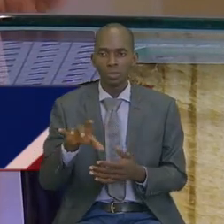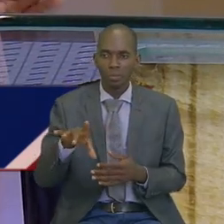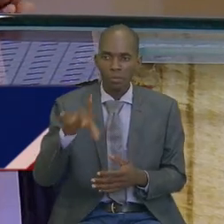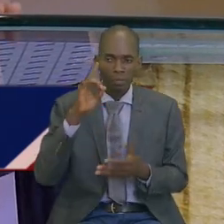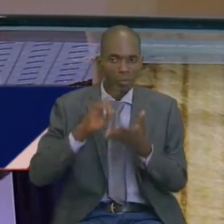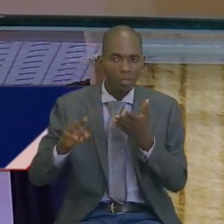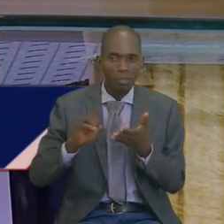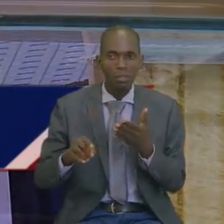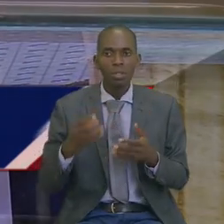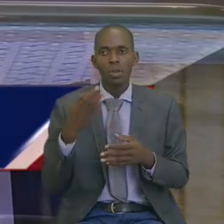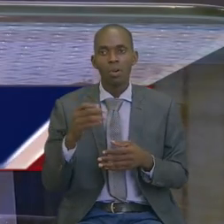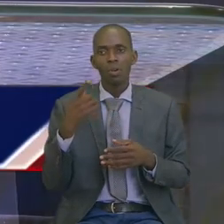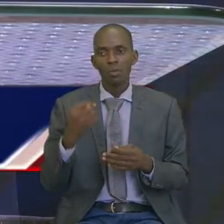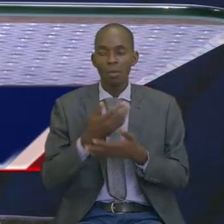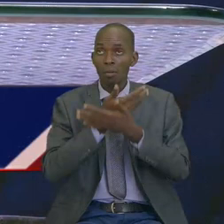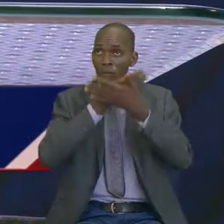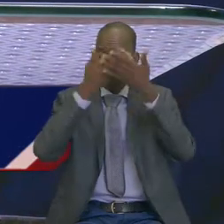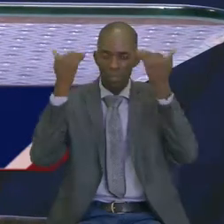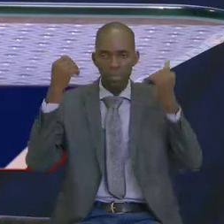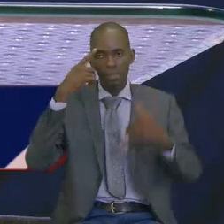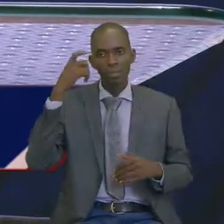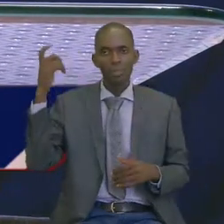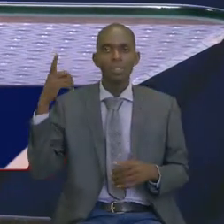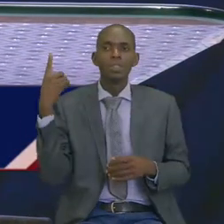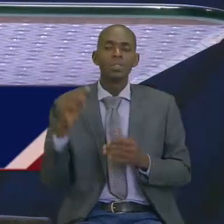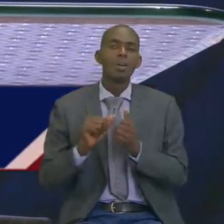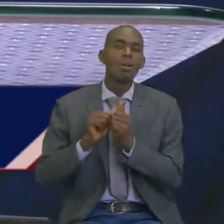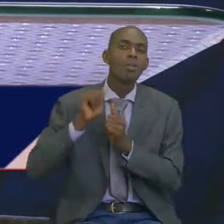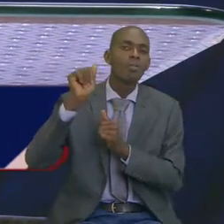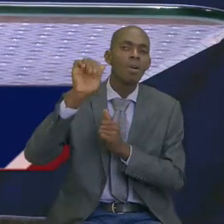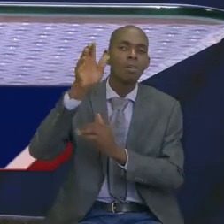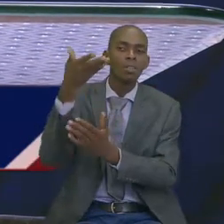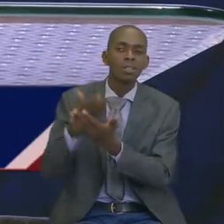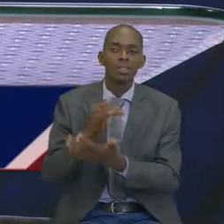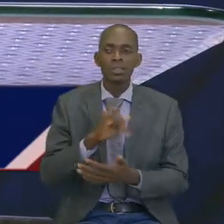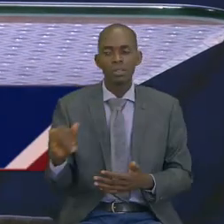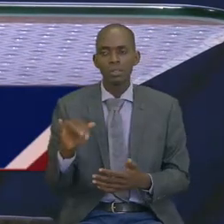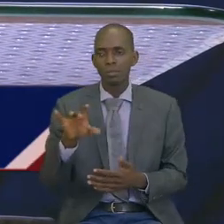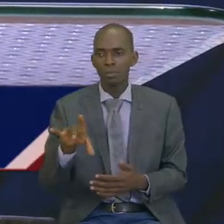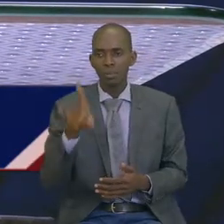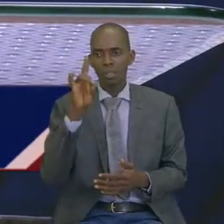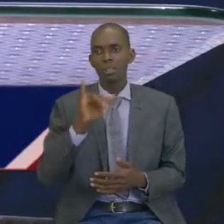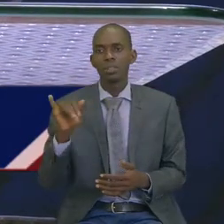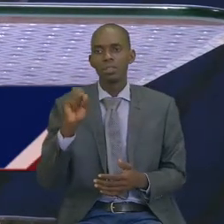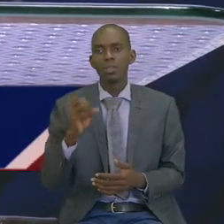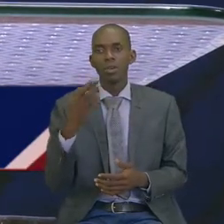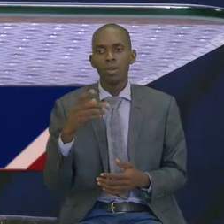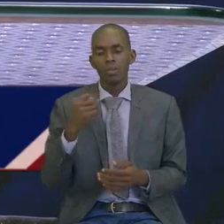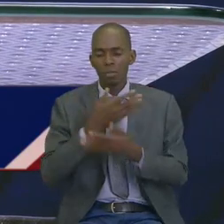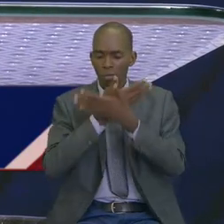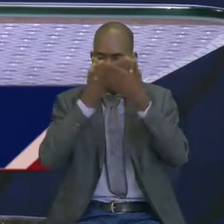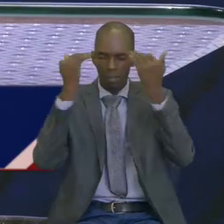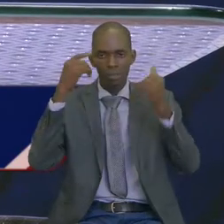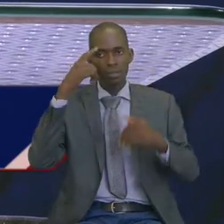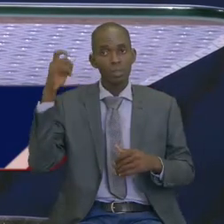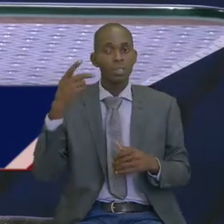the forgotten dream, the far-reaching discovery, a discovery of a dream that went